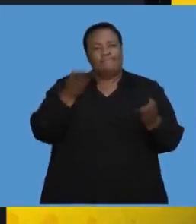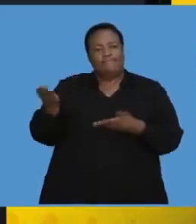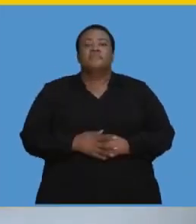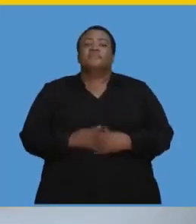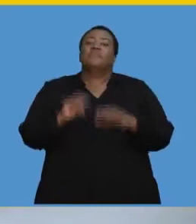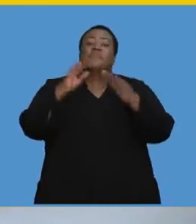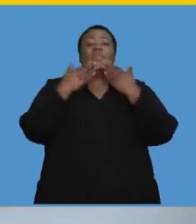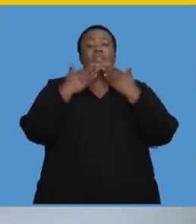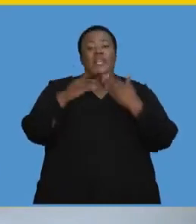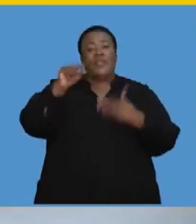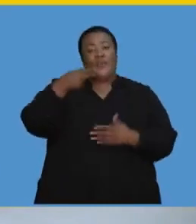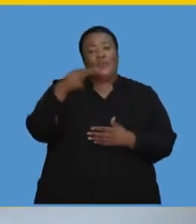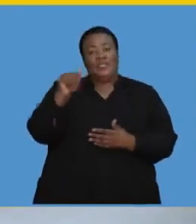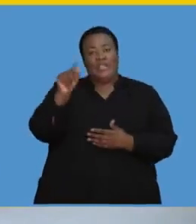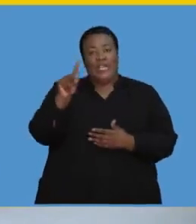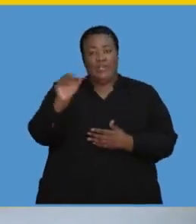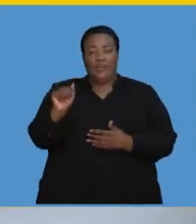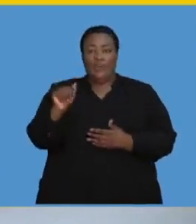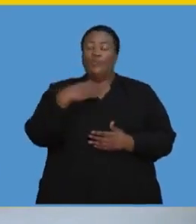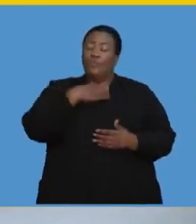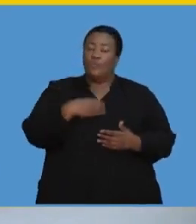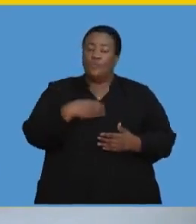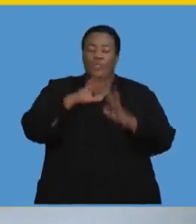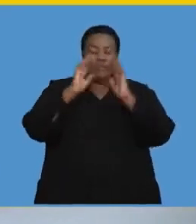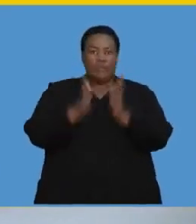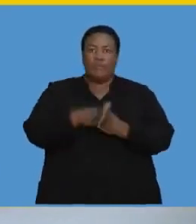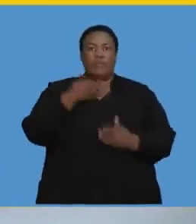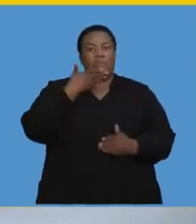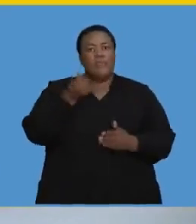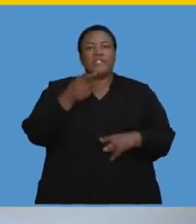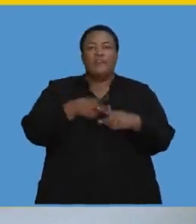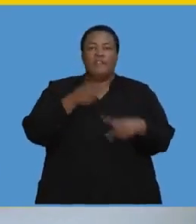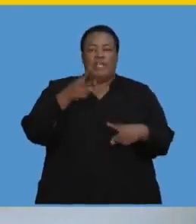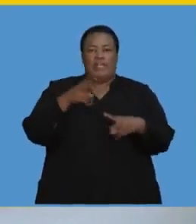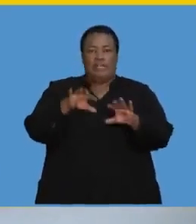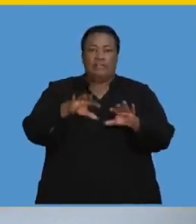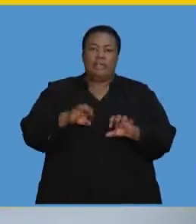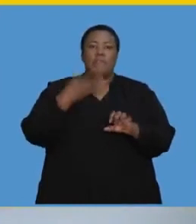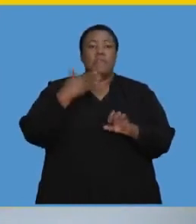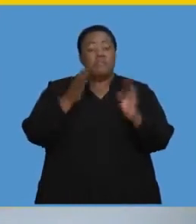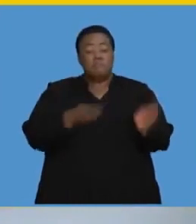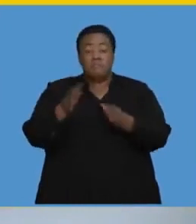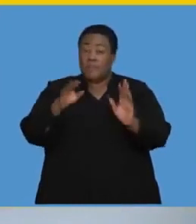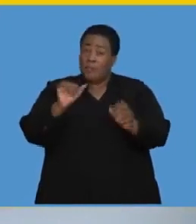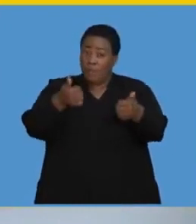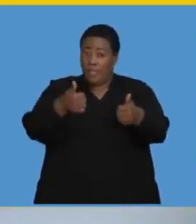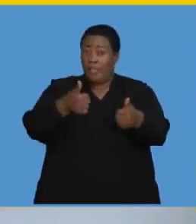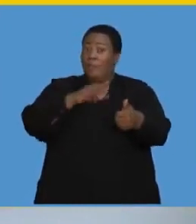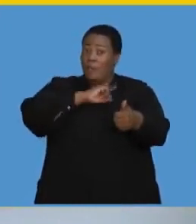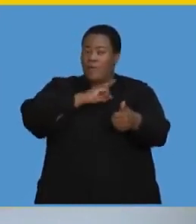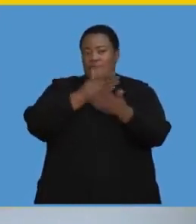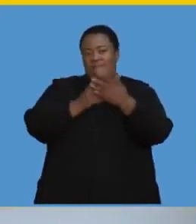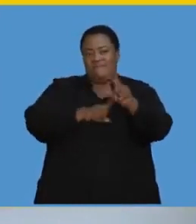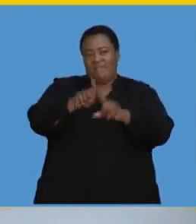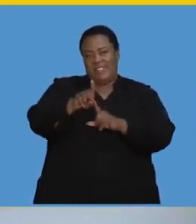you, Luni. Thank you, Tando. Matrix, we're wishing you everything of the best for the final exams. Please prepare yourselves well so that you can ace